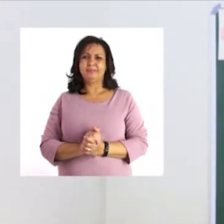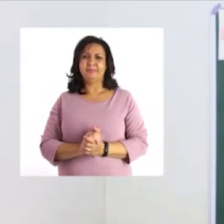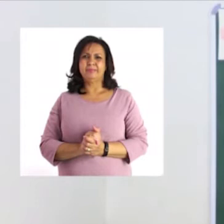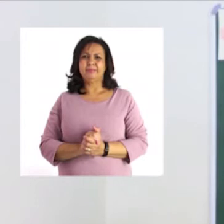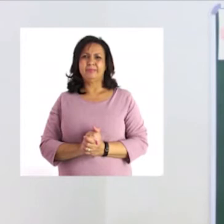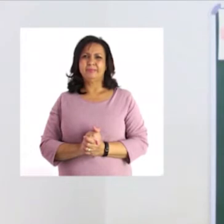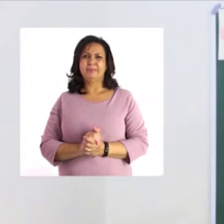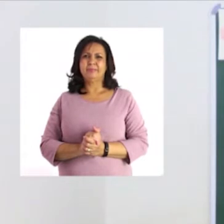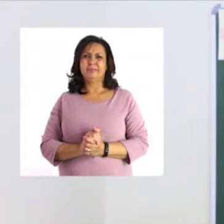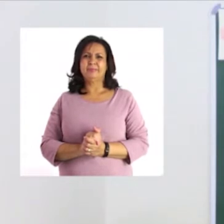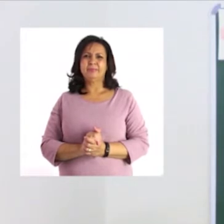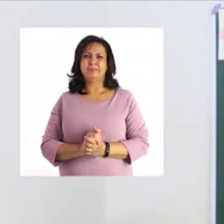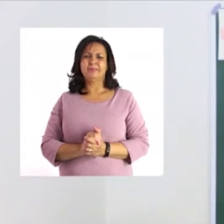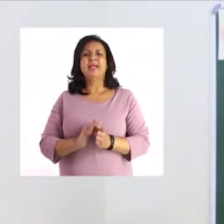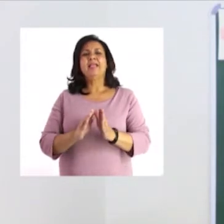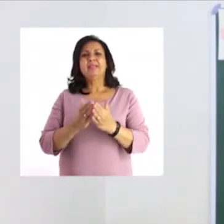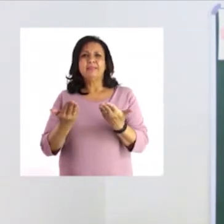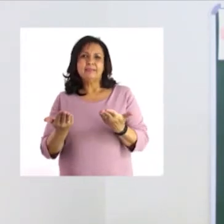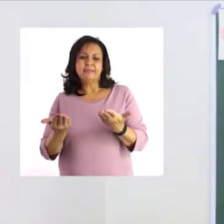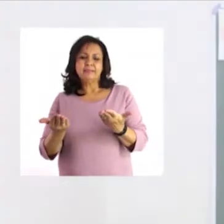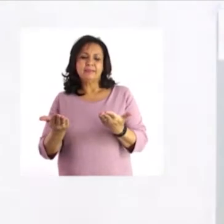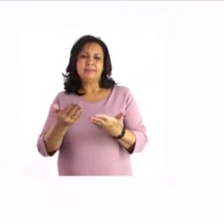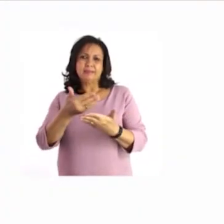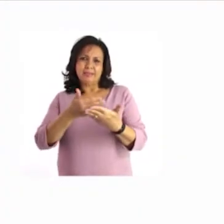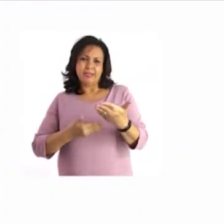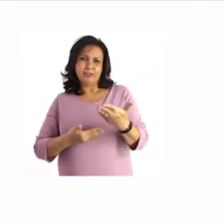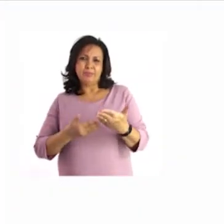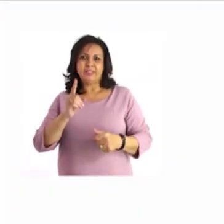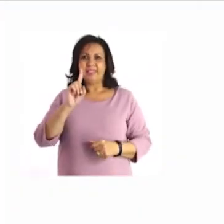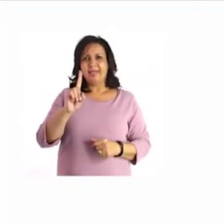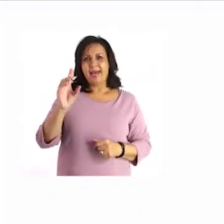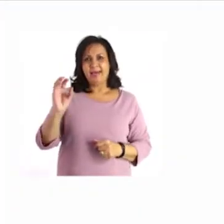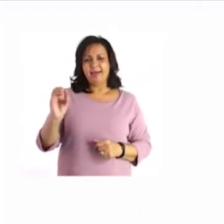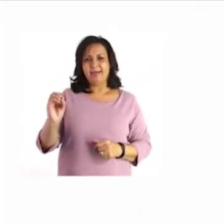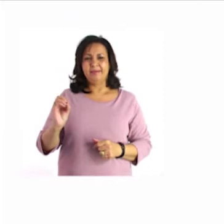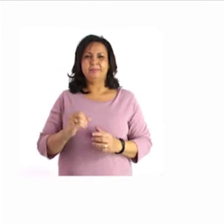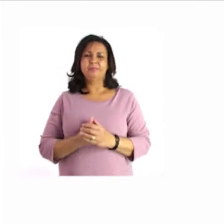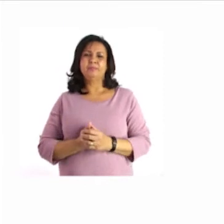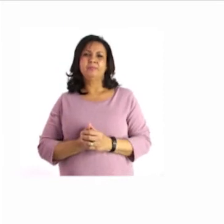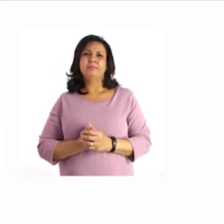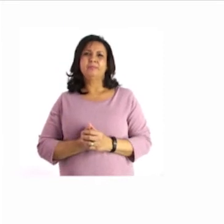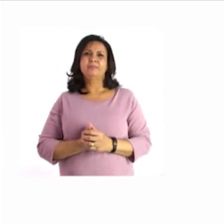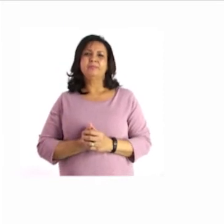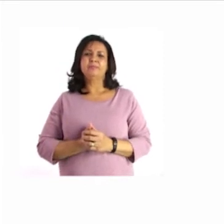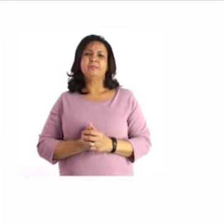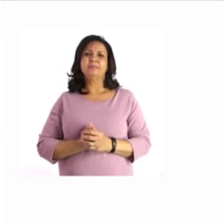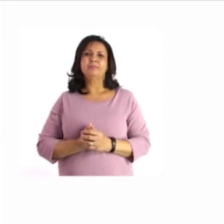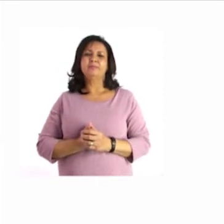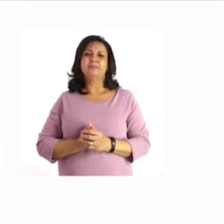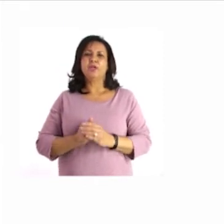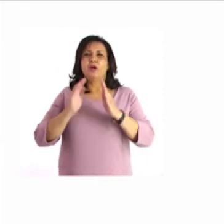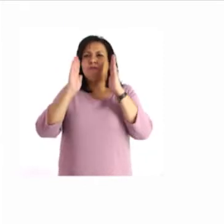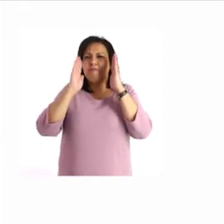Now, friends, let's turn to page 10. Let's turn to page 10. And on page 10, we are going to focus